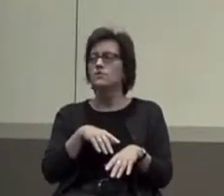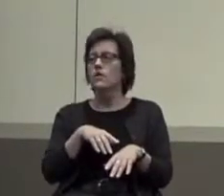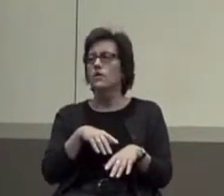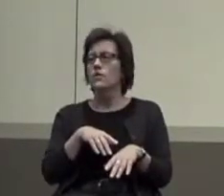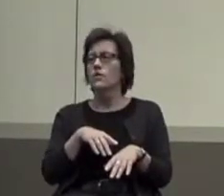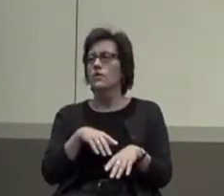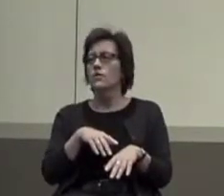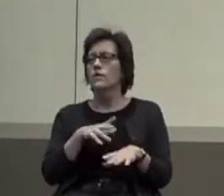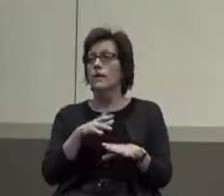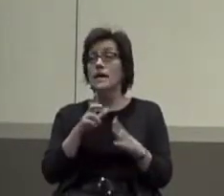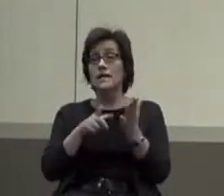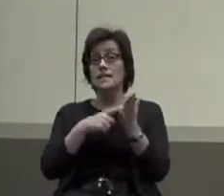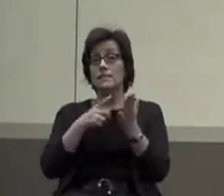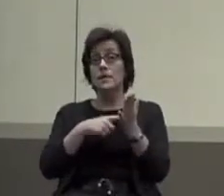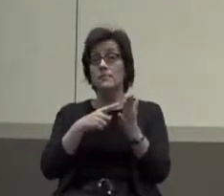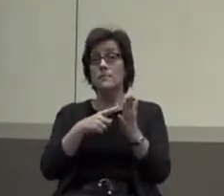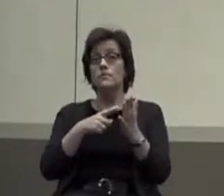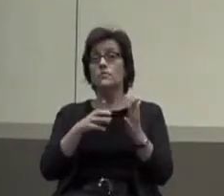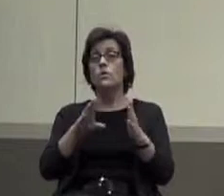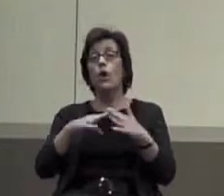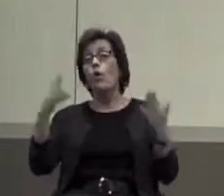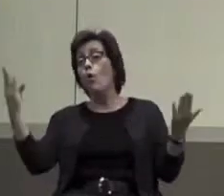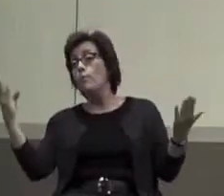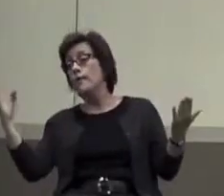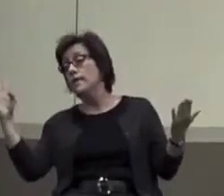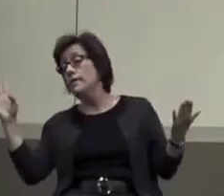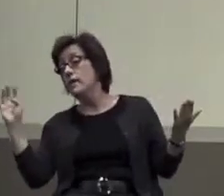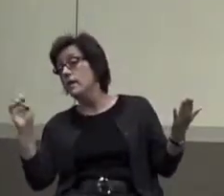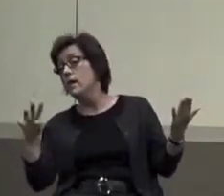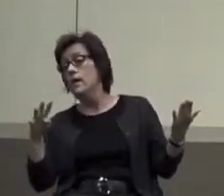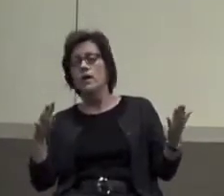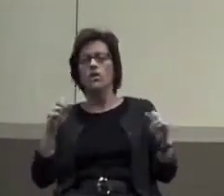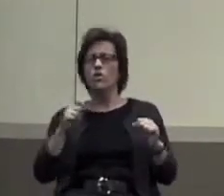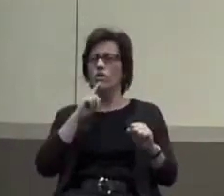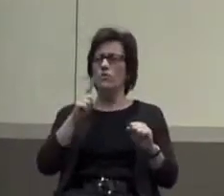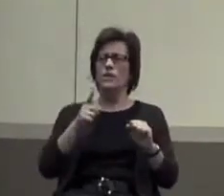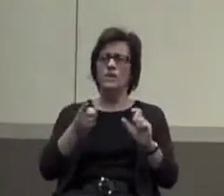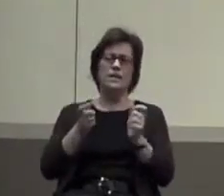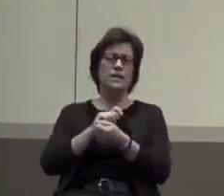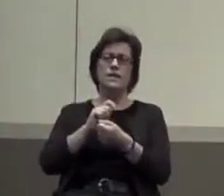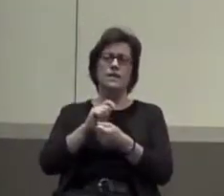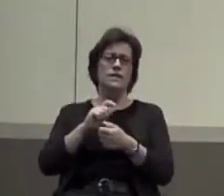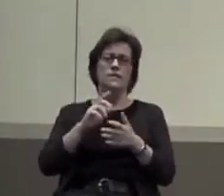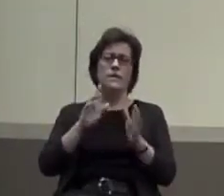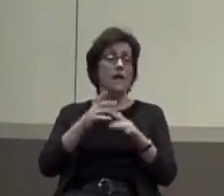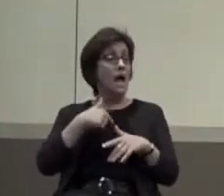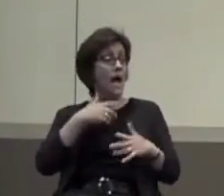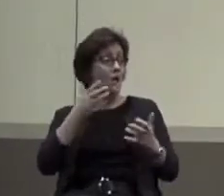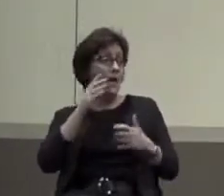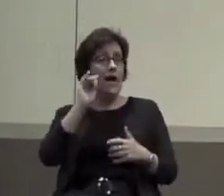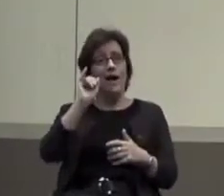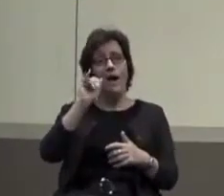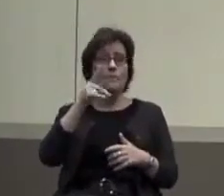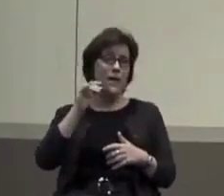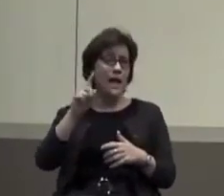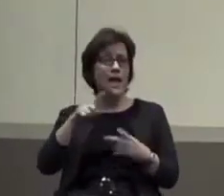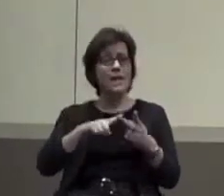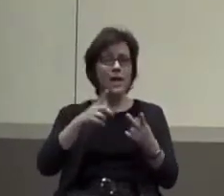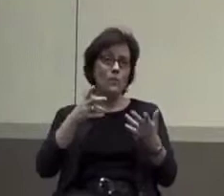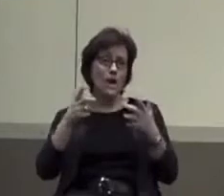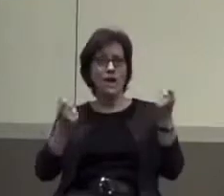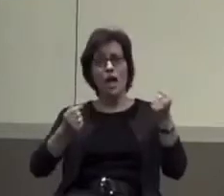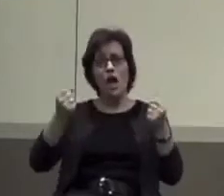Sometimes being too open-ended can be a backfire because maybe they'll be like, I want an iPad, I want a car, I want,